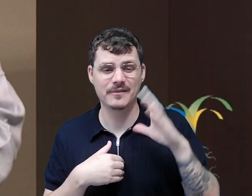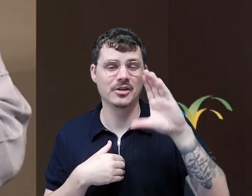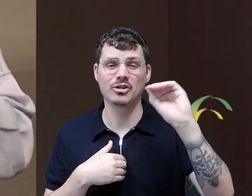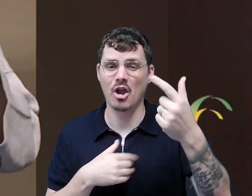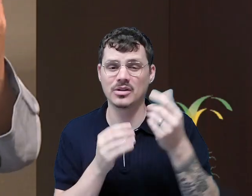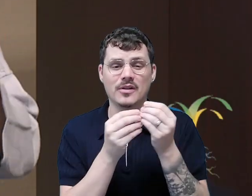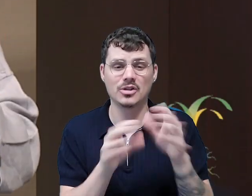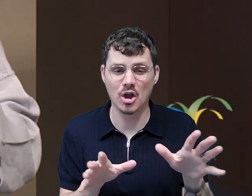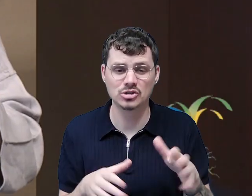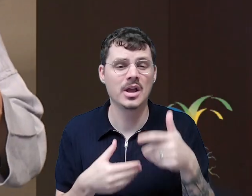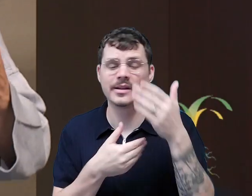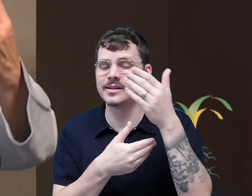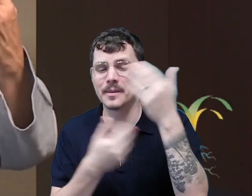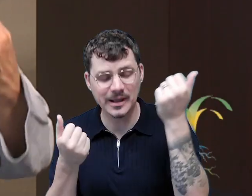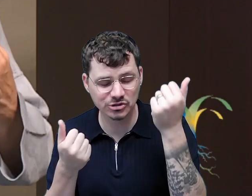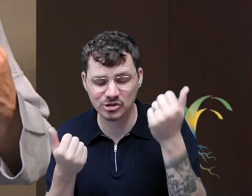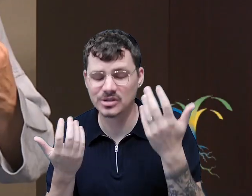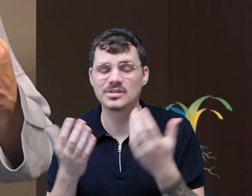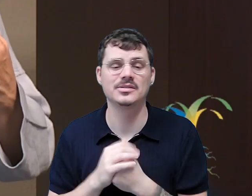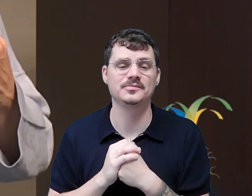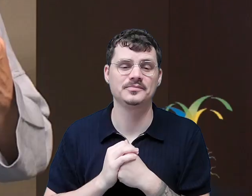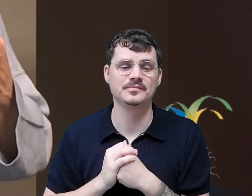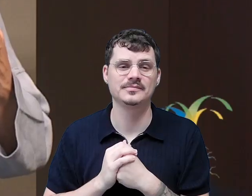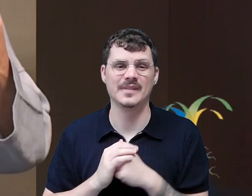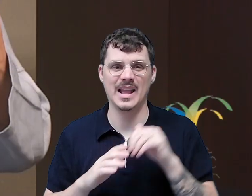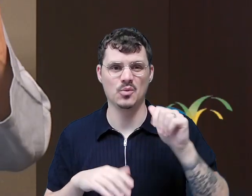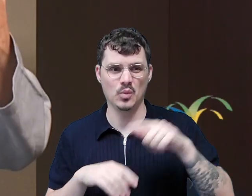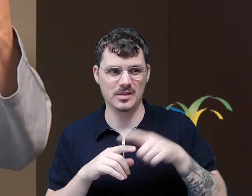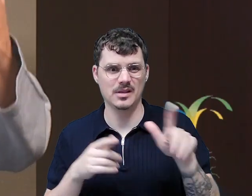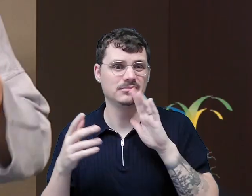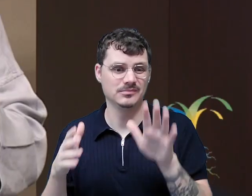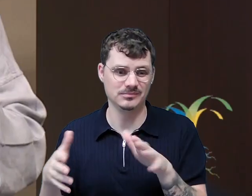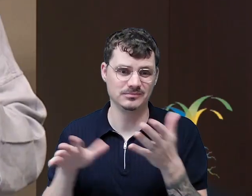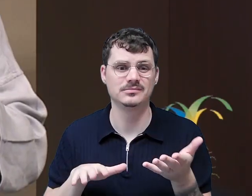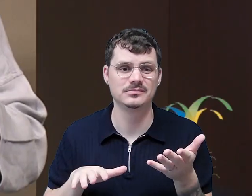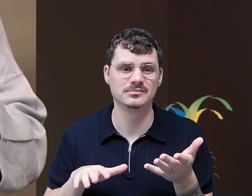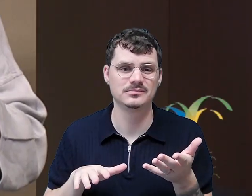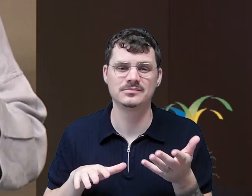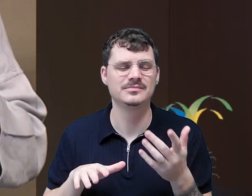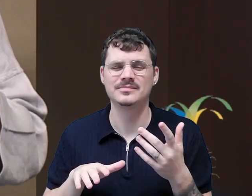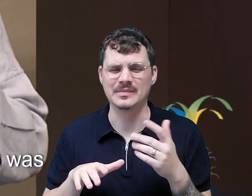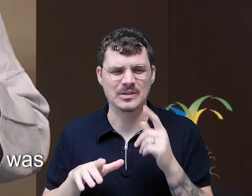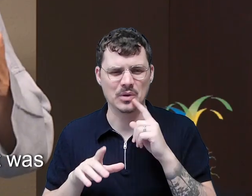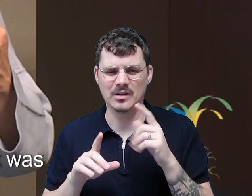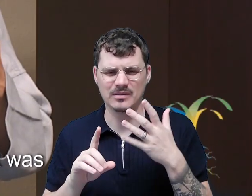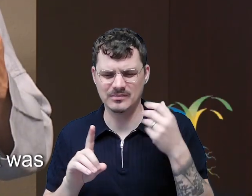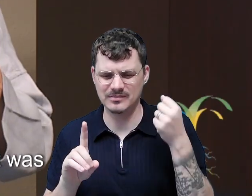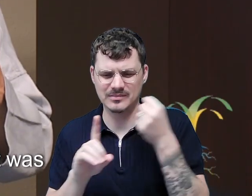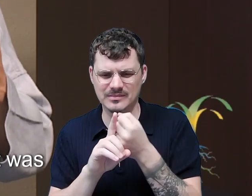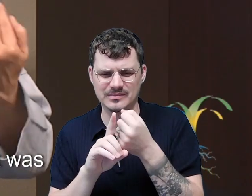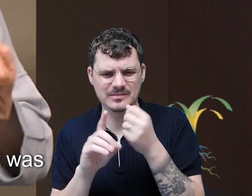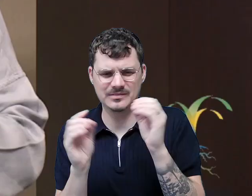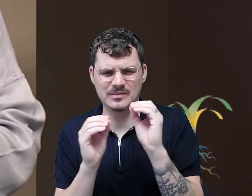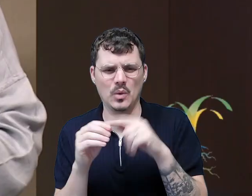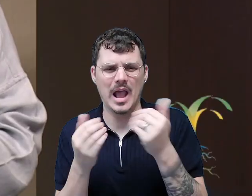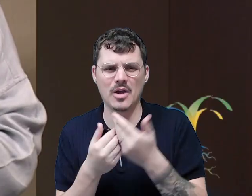had a cognitive loss, a dementia, at the time of their death, it bore little resemblance